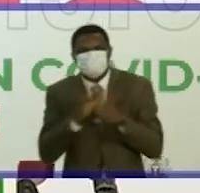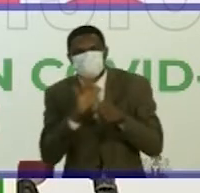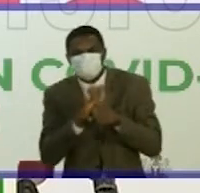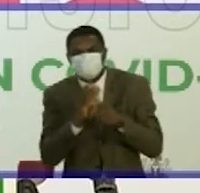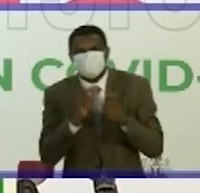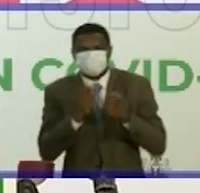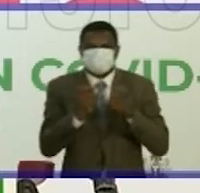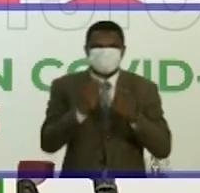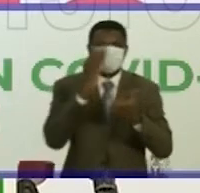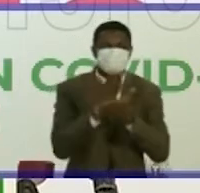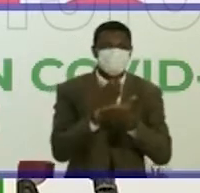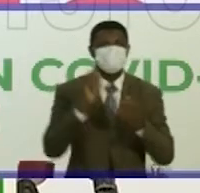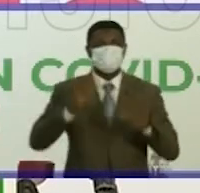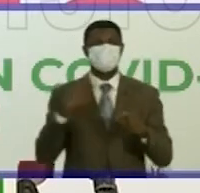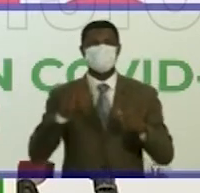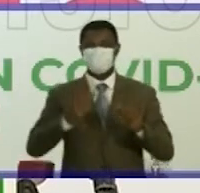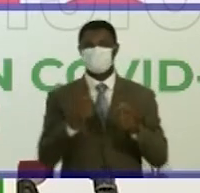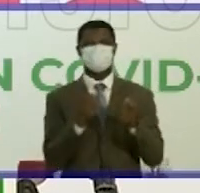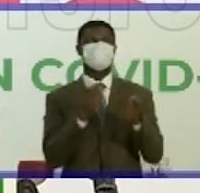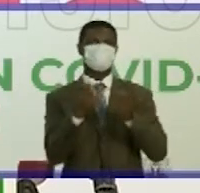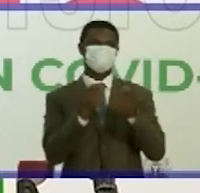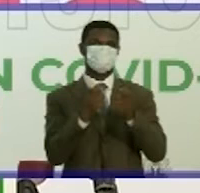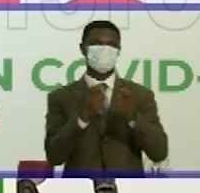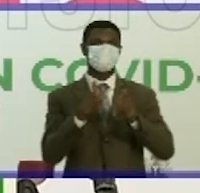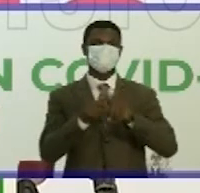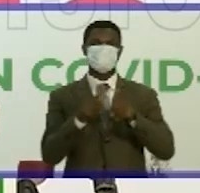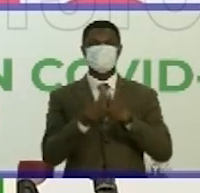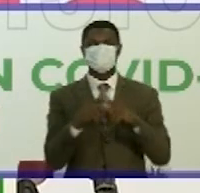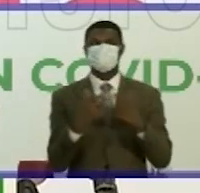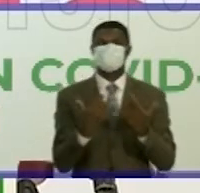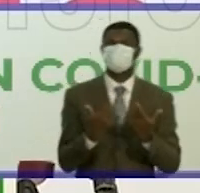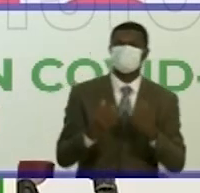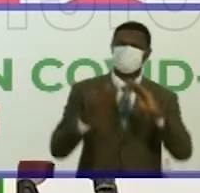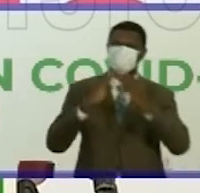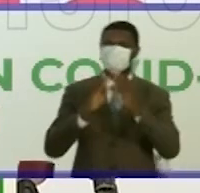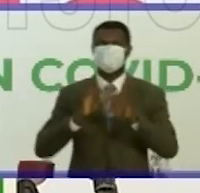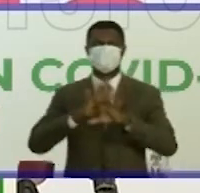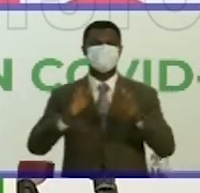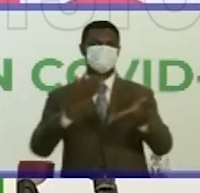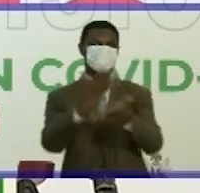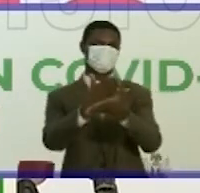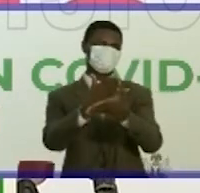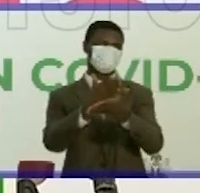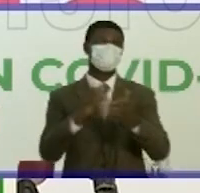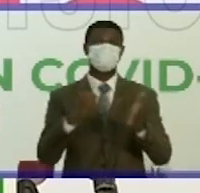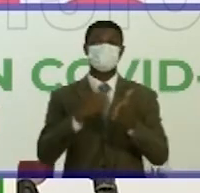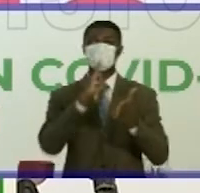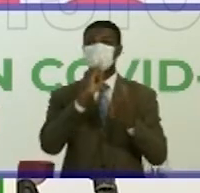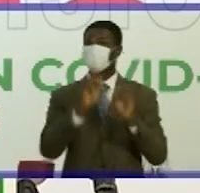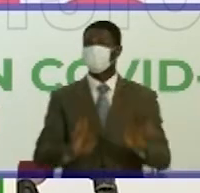control and abate further community transmission. It is also